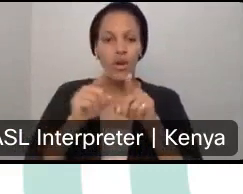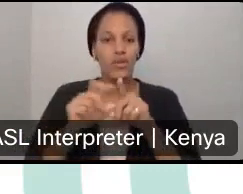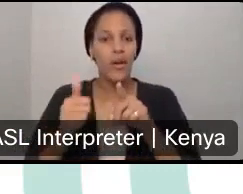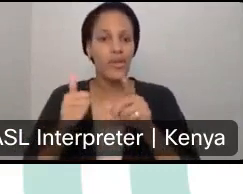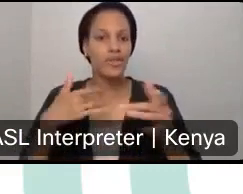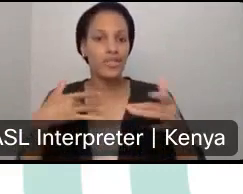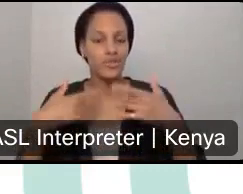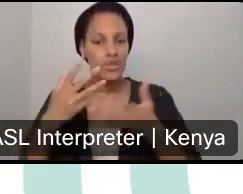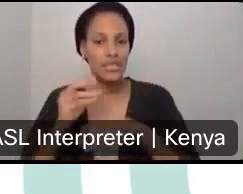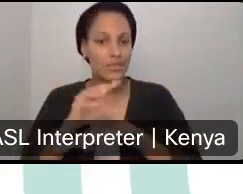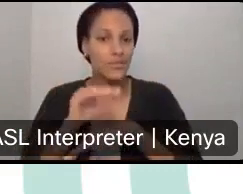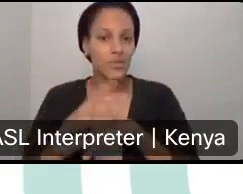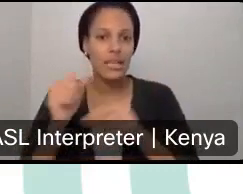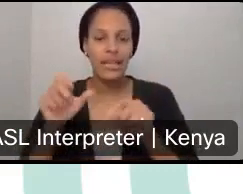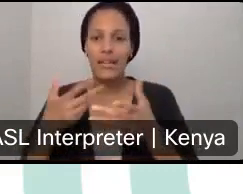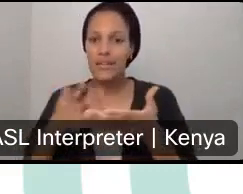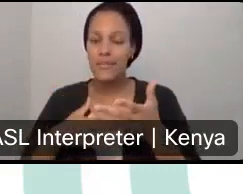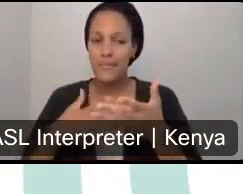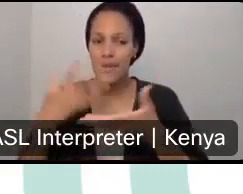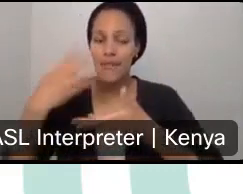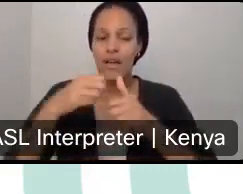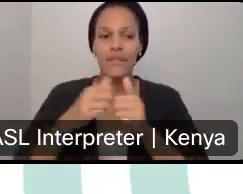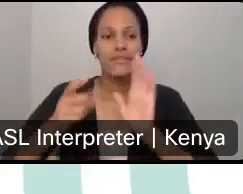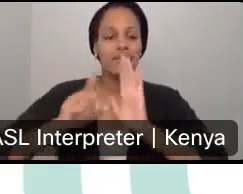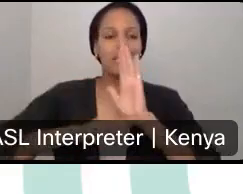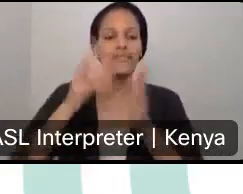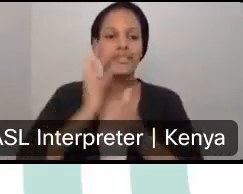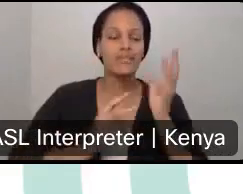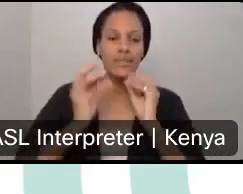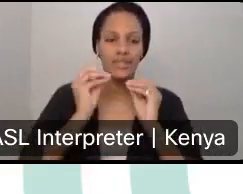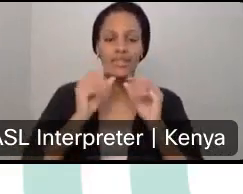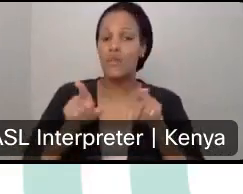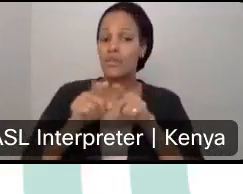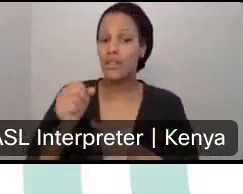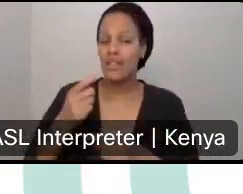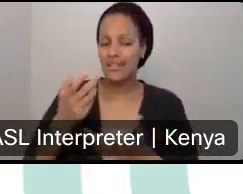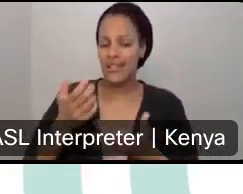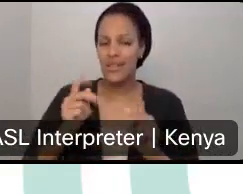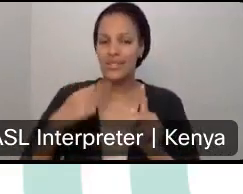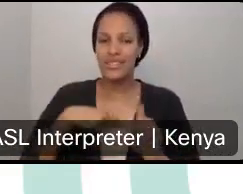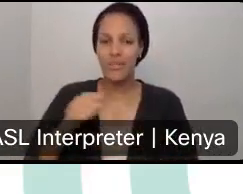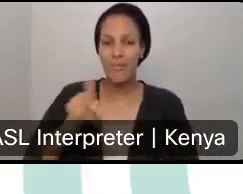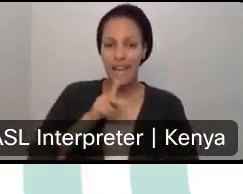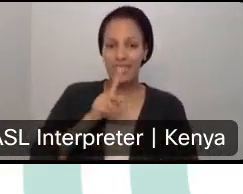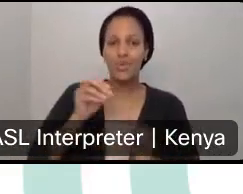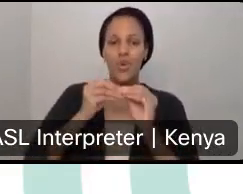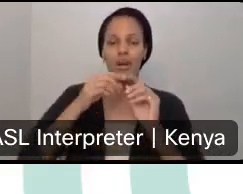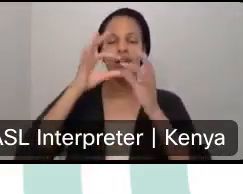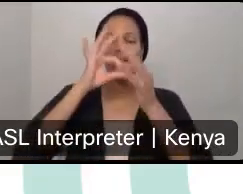to negative experiences, as well as what brings us back to a more positive state.